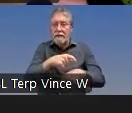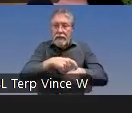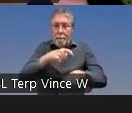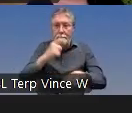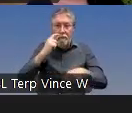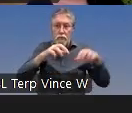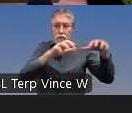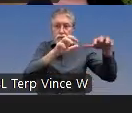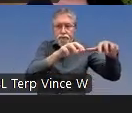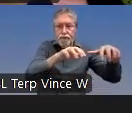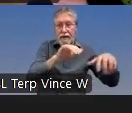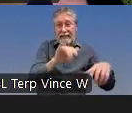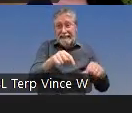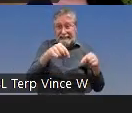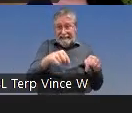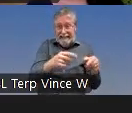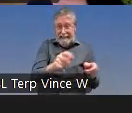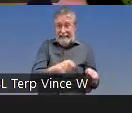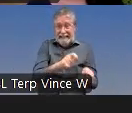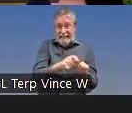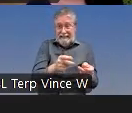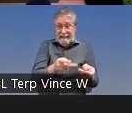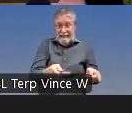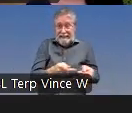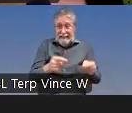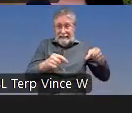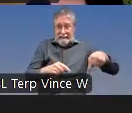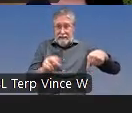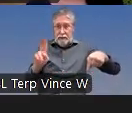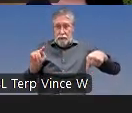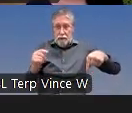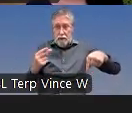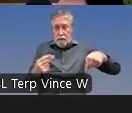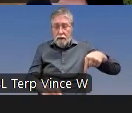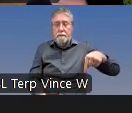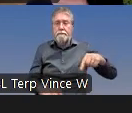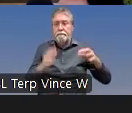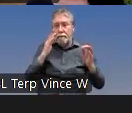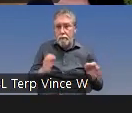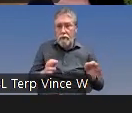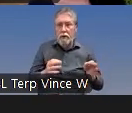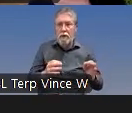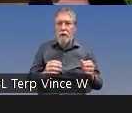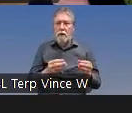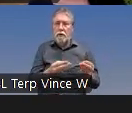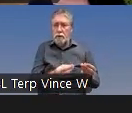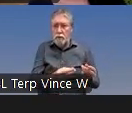precipitation at a site here in Utah, trying to make sure that our soil veg climate relationships and